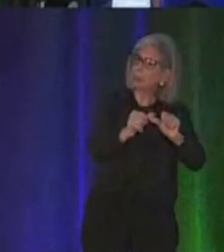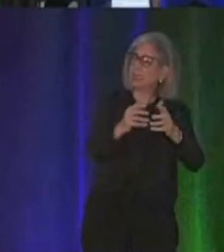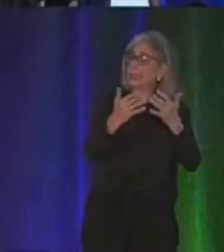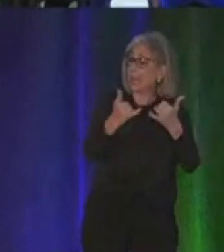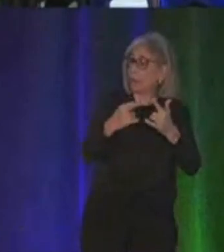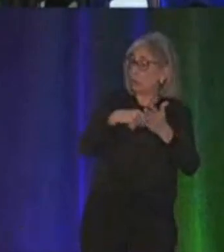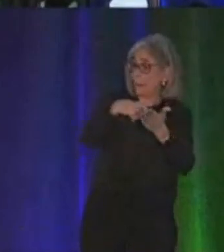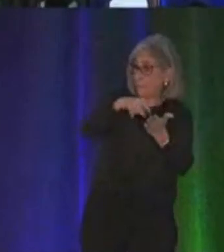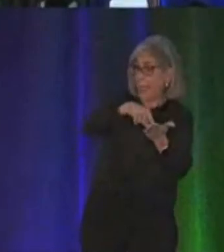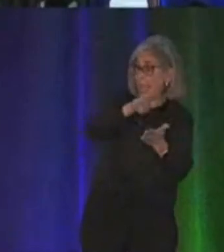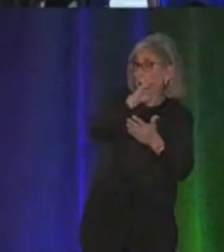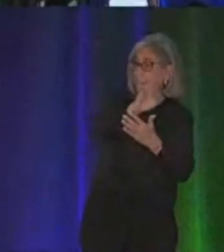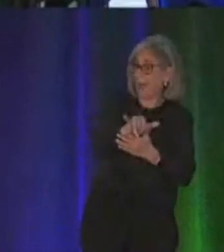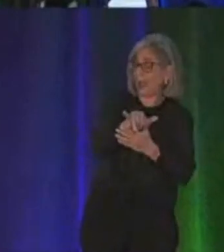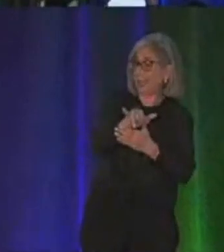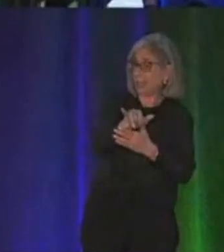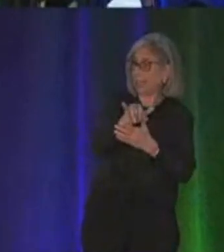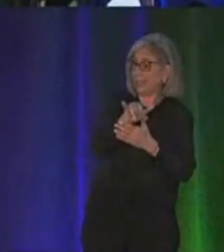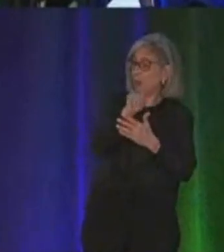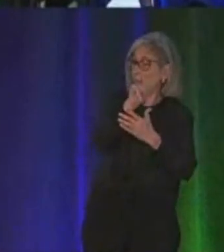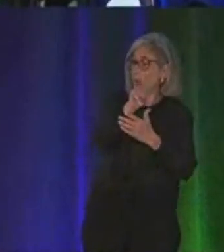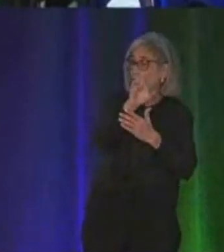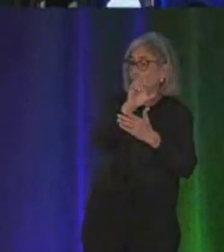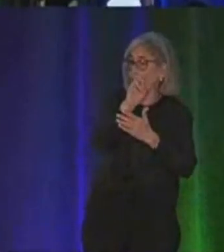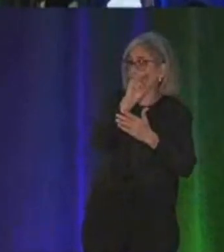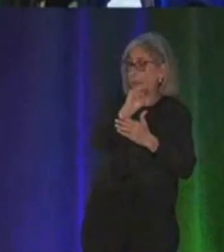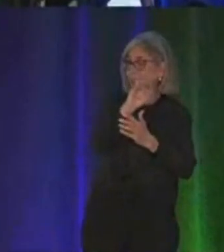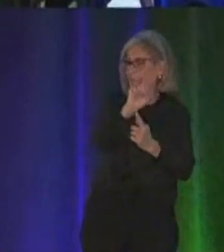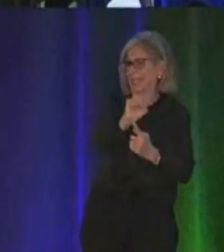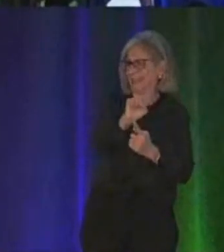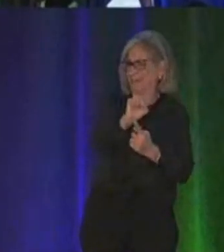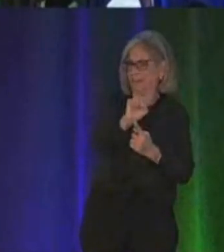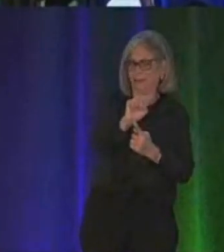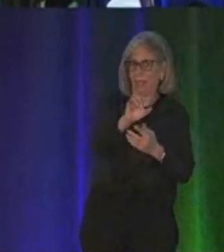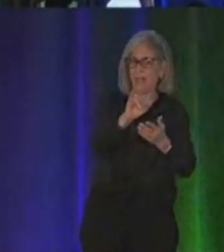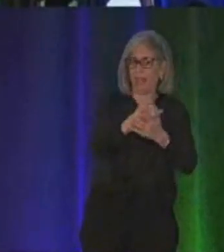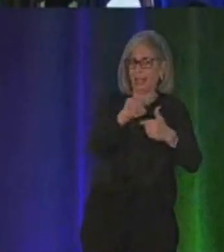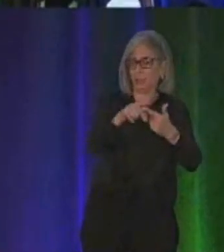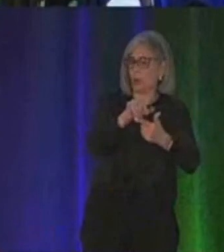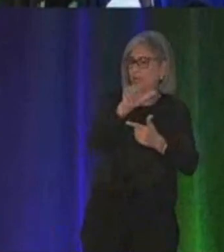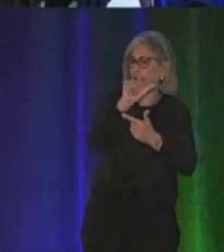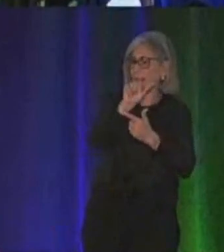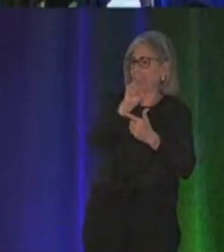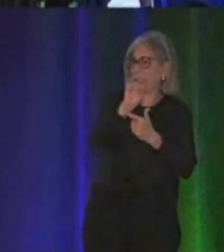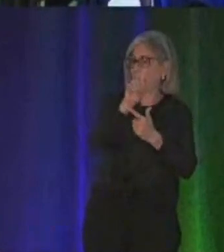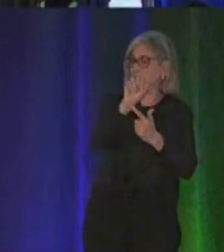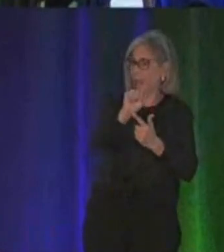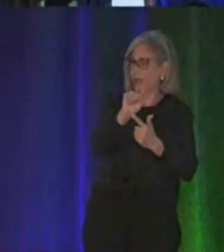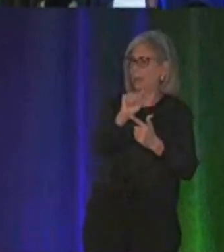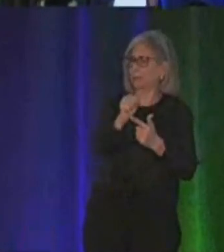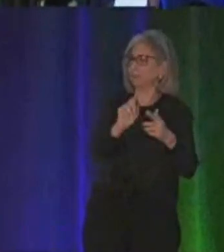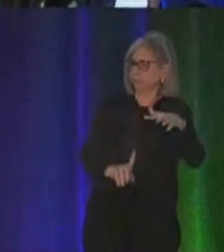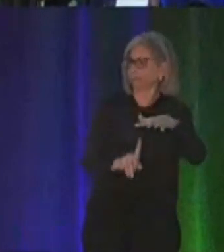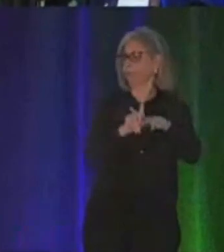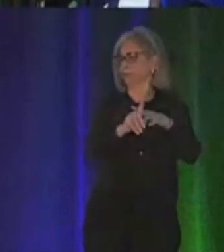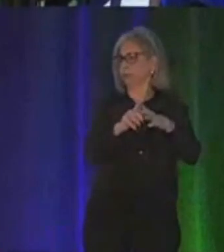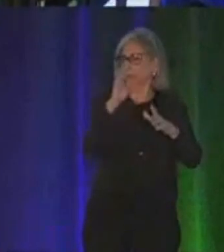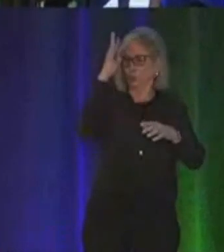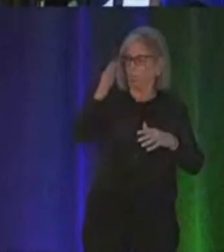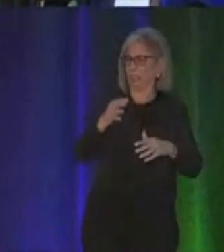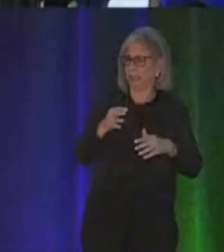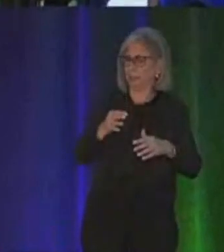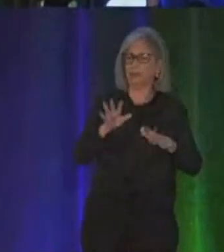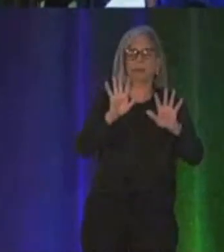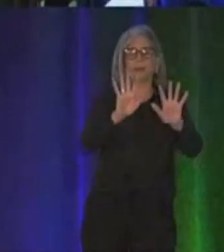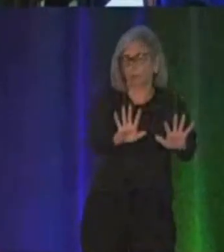now you can pay by the 100 milliseconds, right? And that's when Lambda functions first came out. They were saying, okay, you don't have to run up anything at all. Just